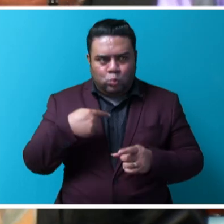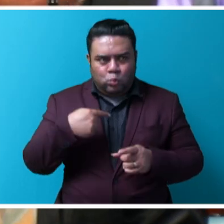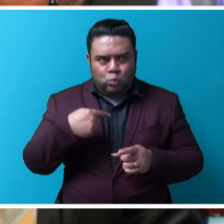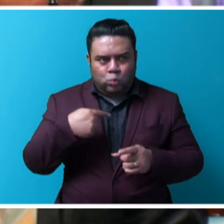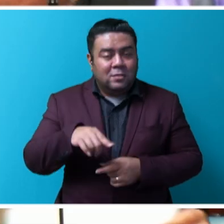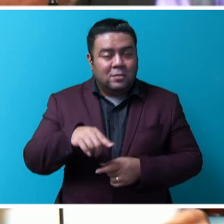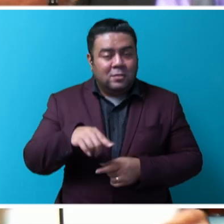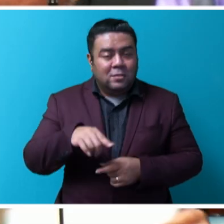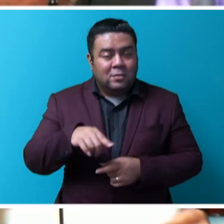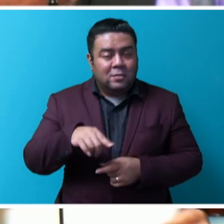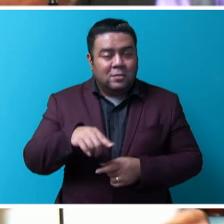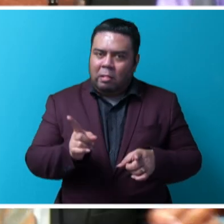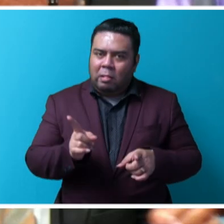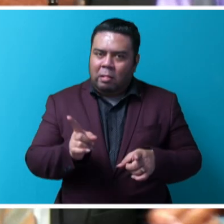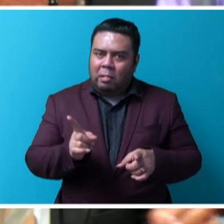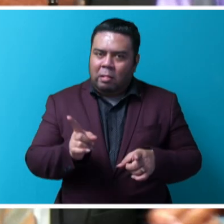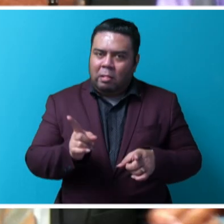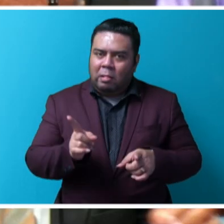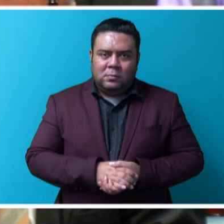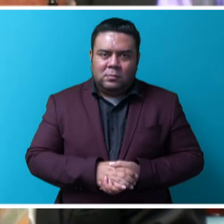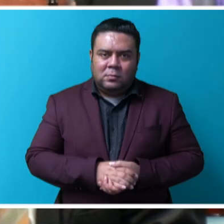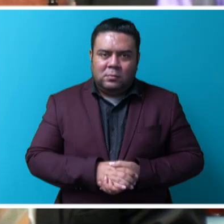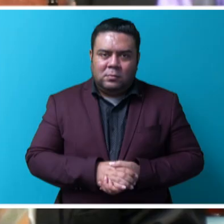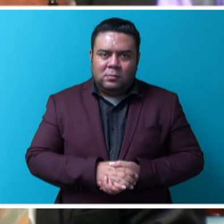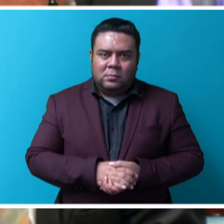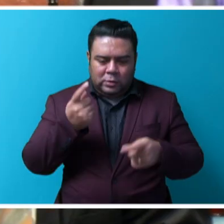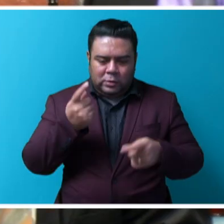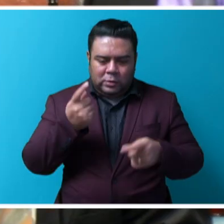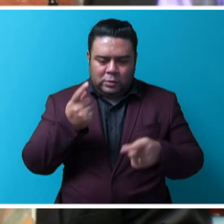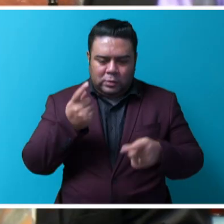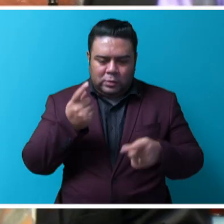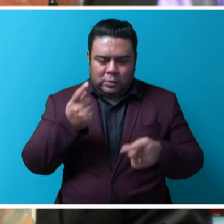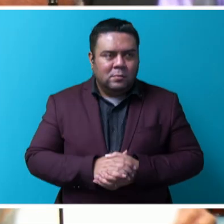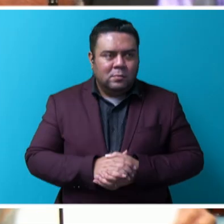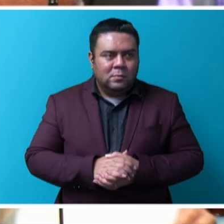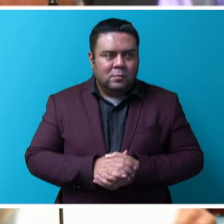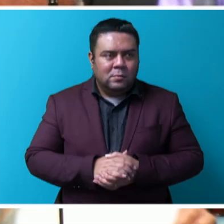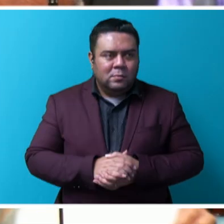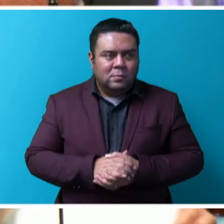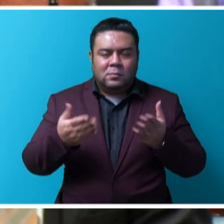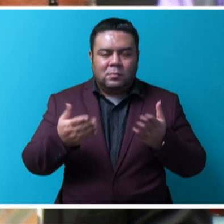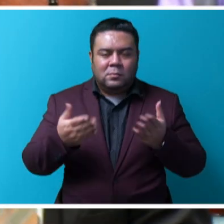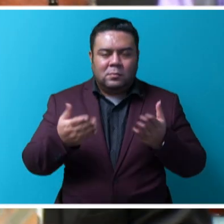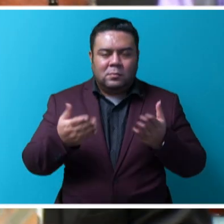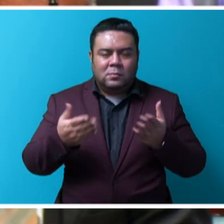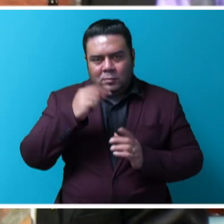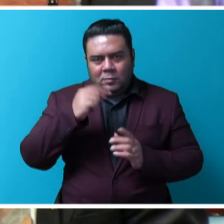11,500, Mr. Speaker, sir, is to support the ratification of 3 long-pending